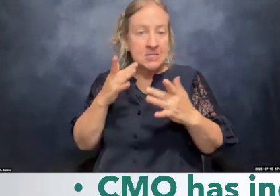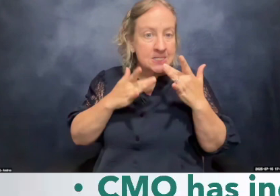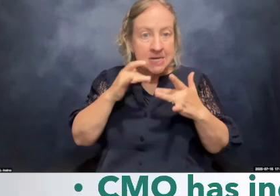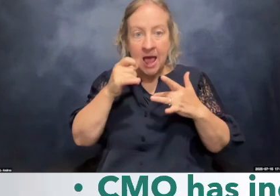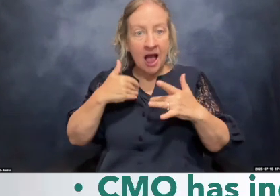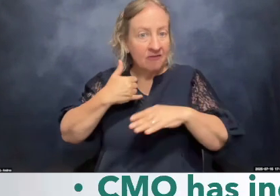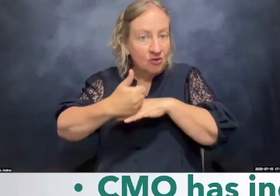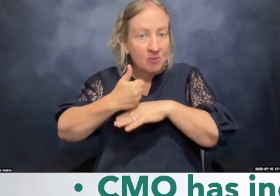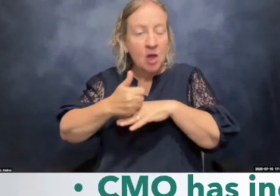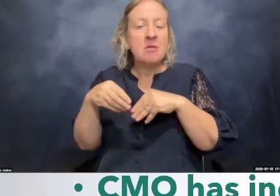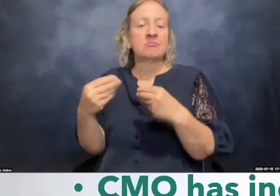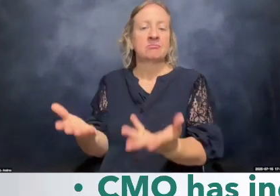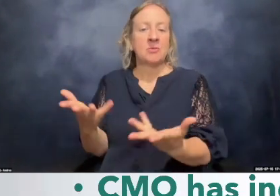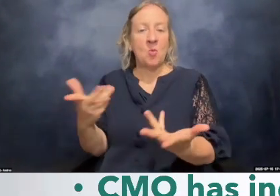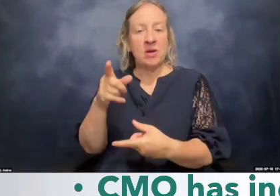residents.